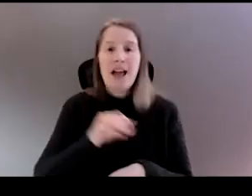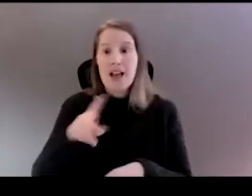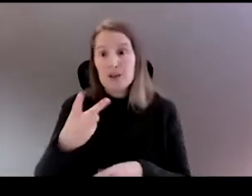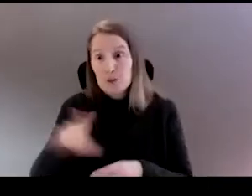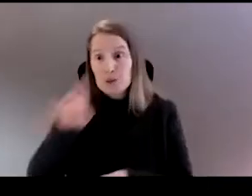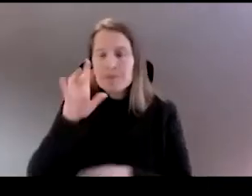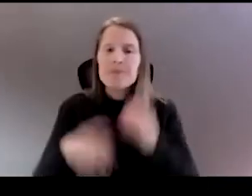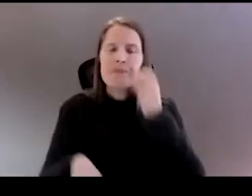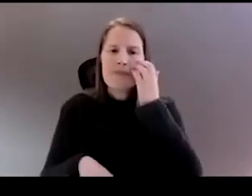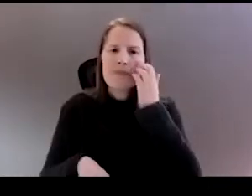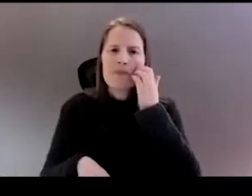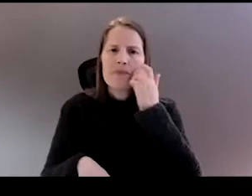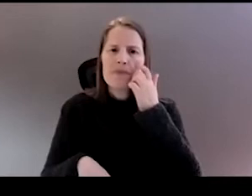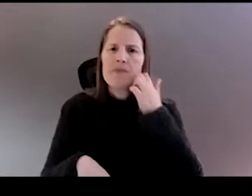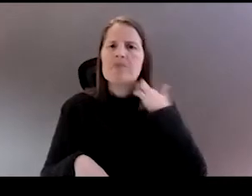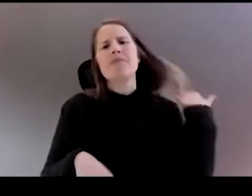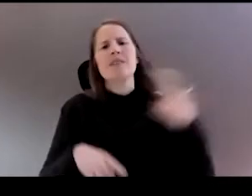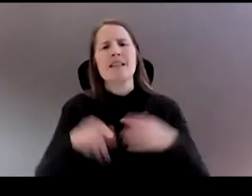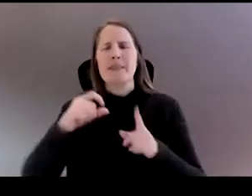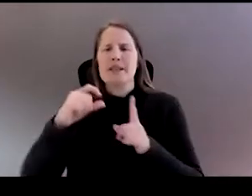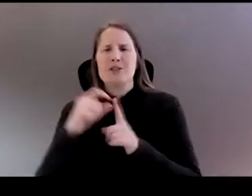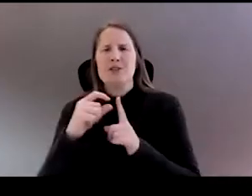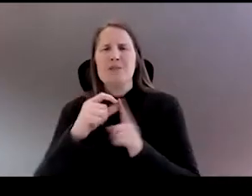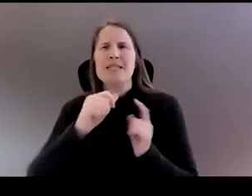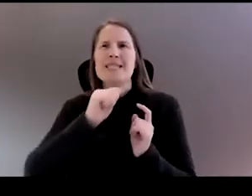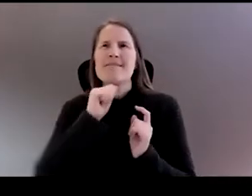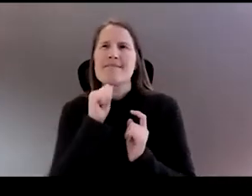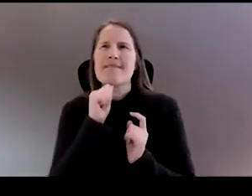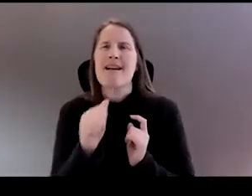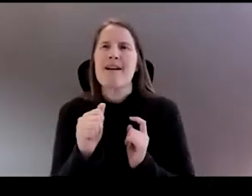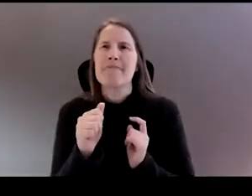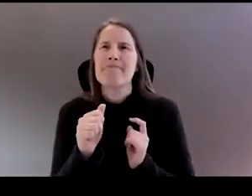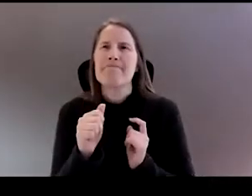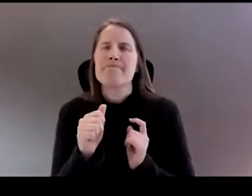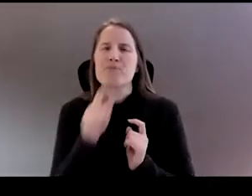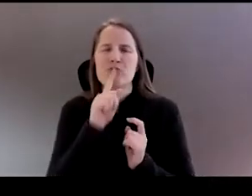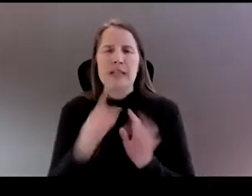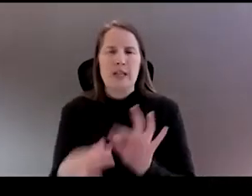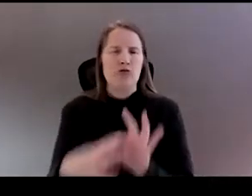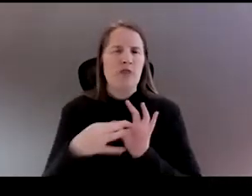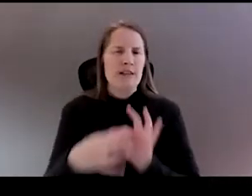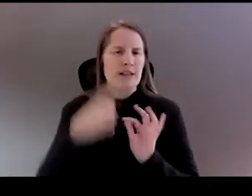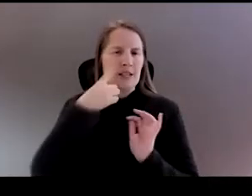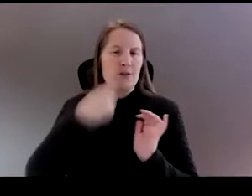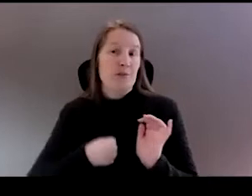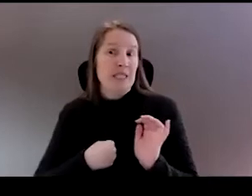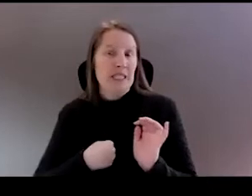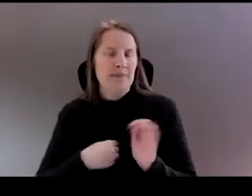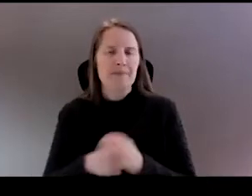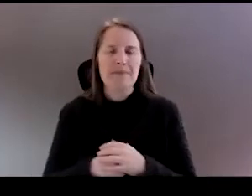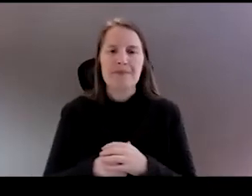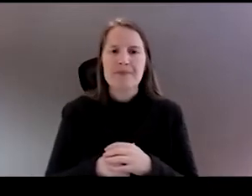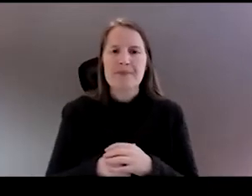this term is not necessarily something that really resonates with me. I think I forgot what